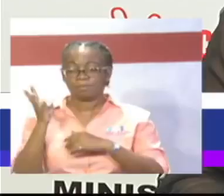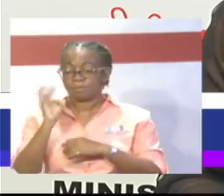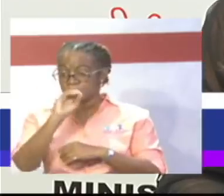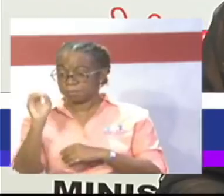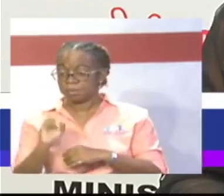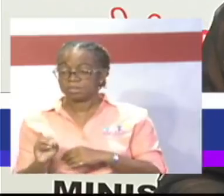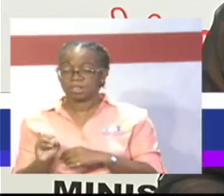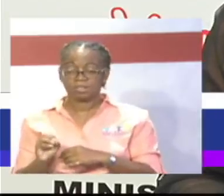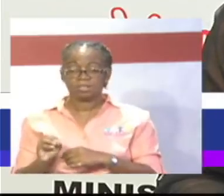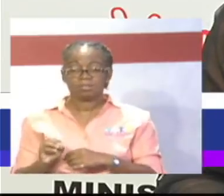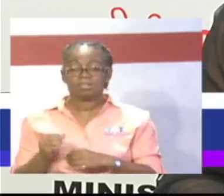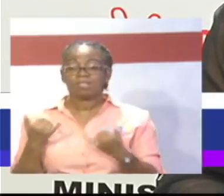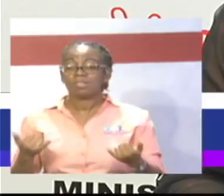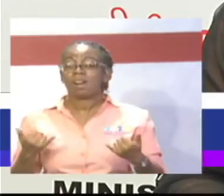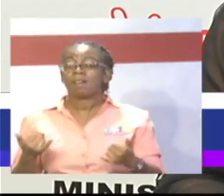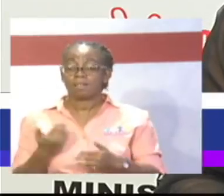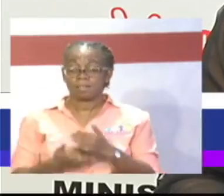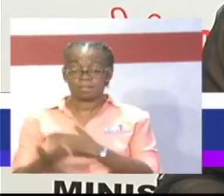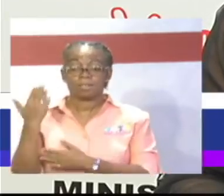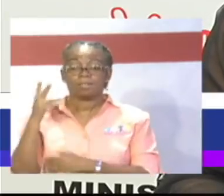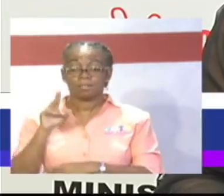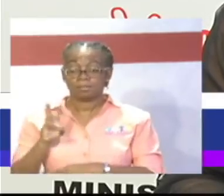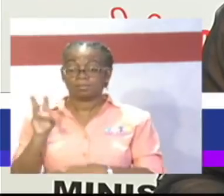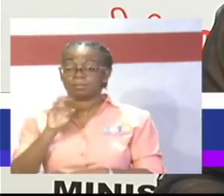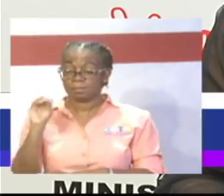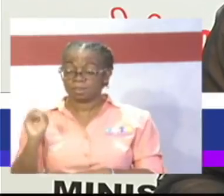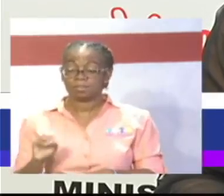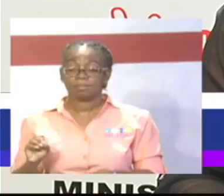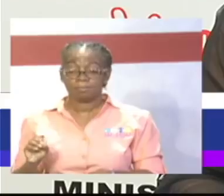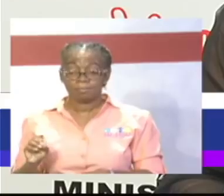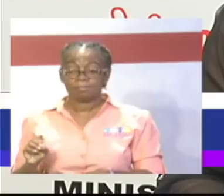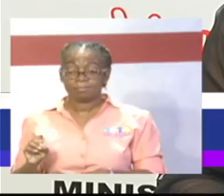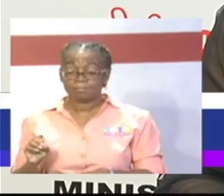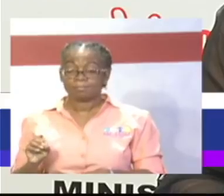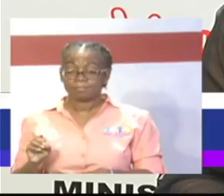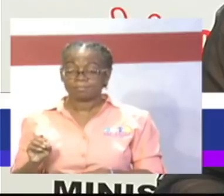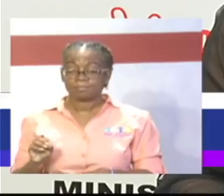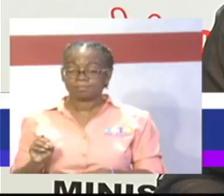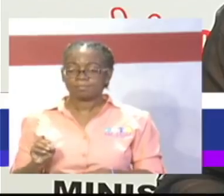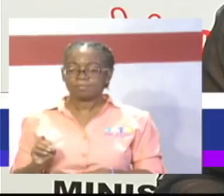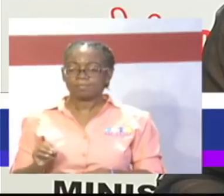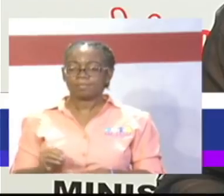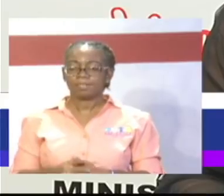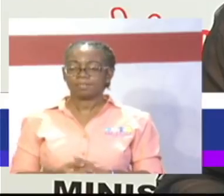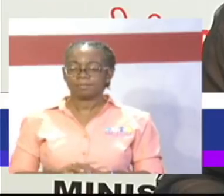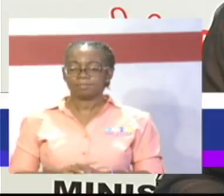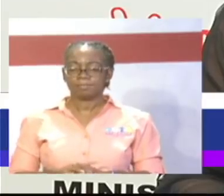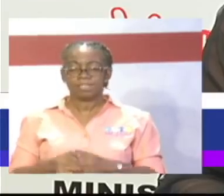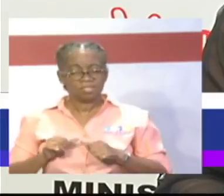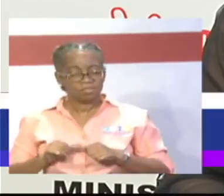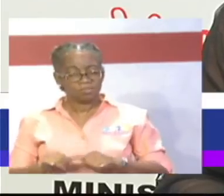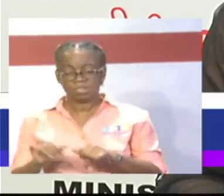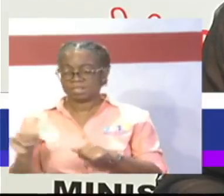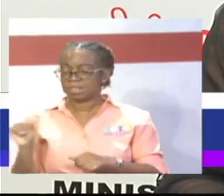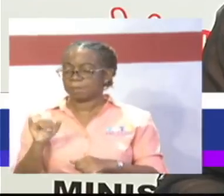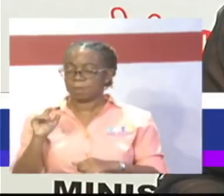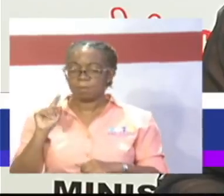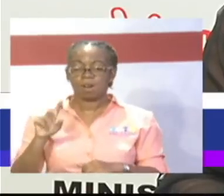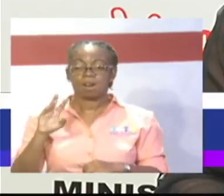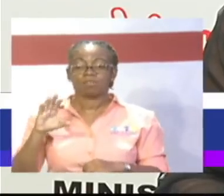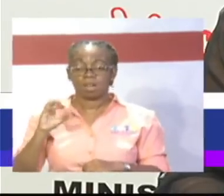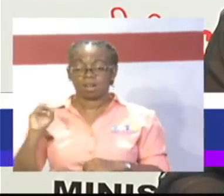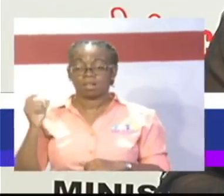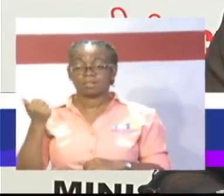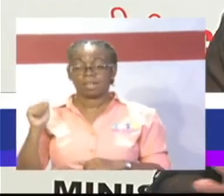and it's at 36% this morning. This is a trend that has been consistent now for 110 days. However, we